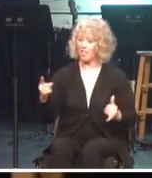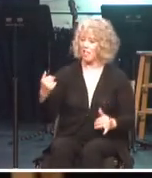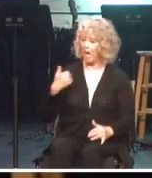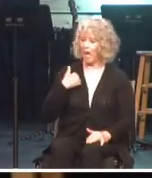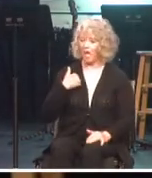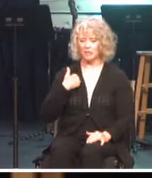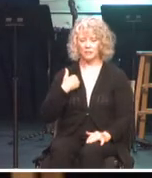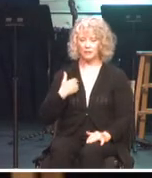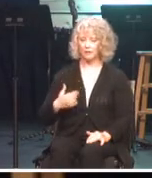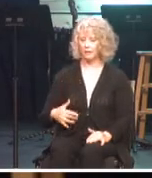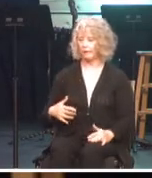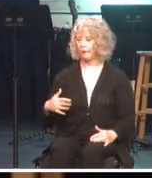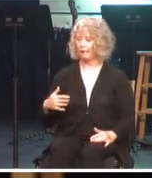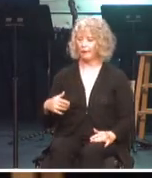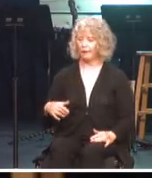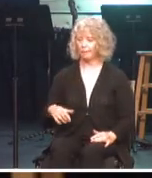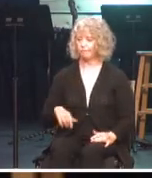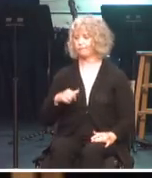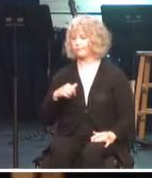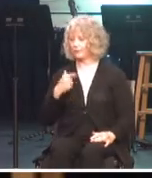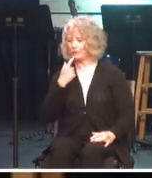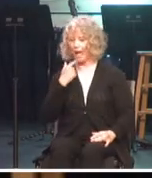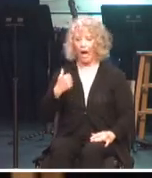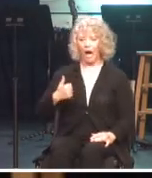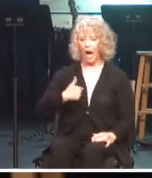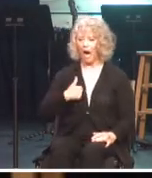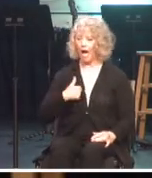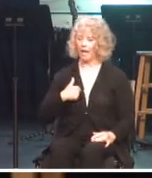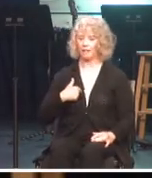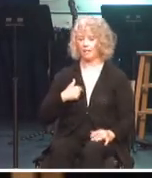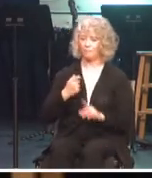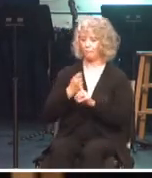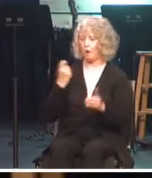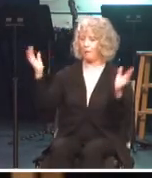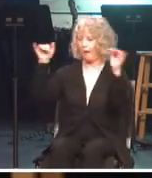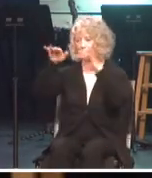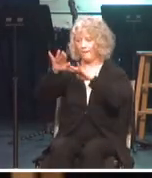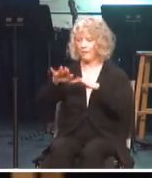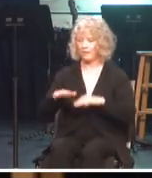audacity to say, I've come down out of heaven?